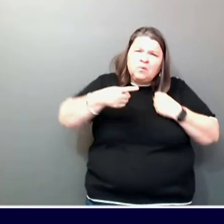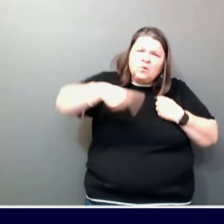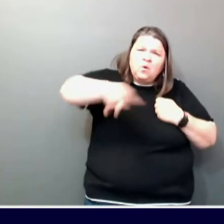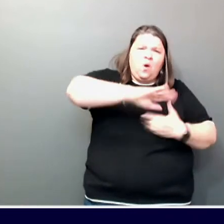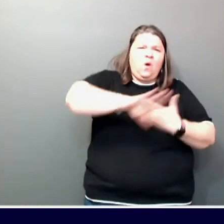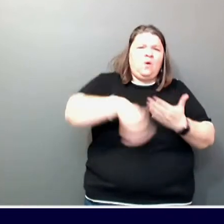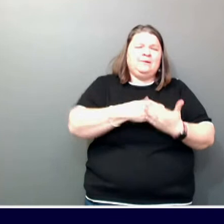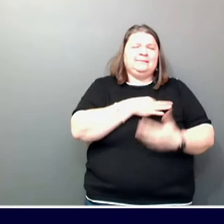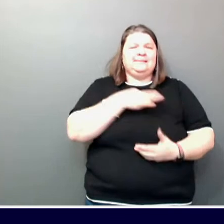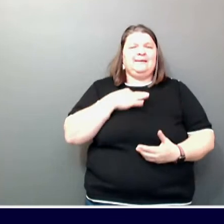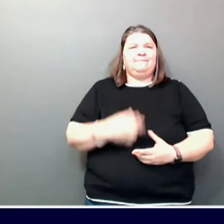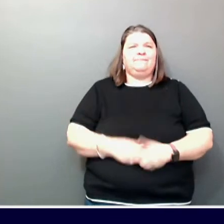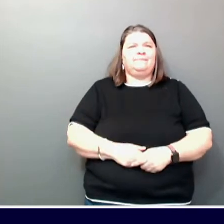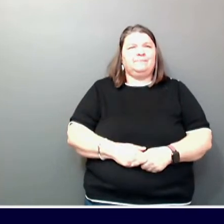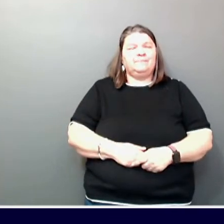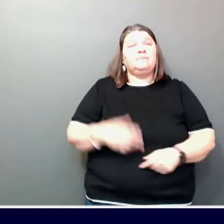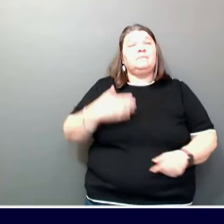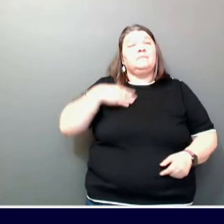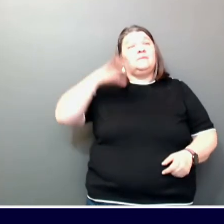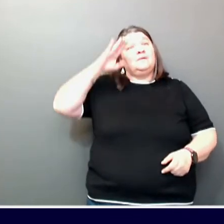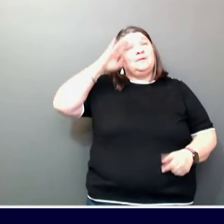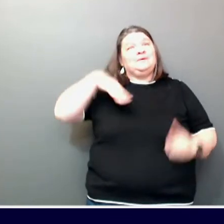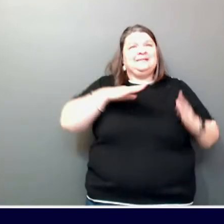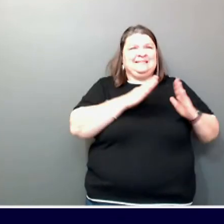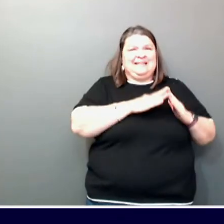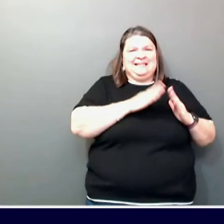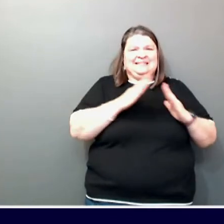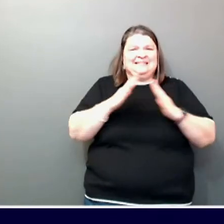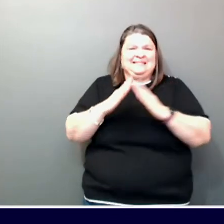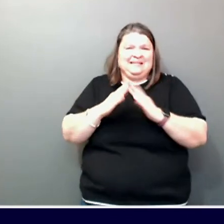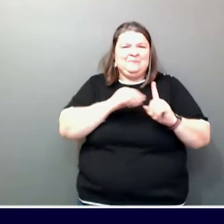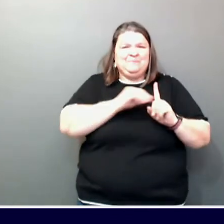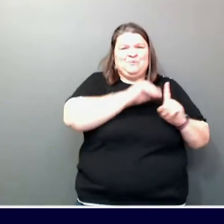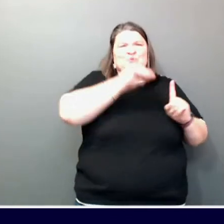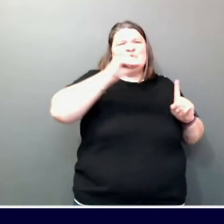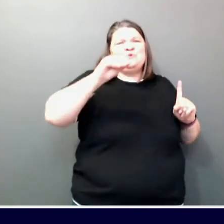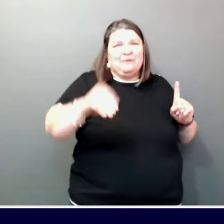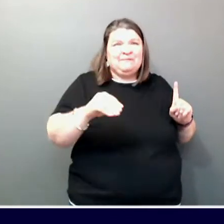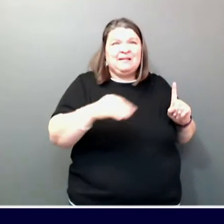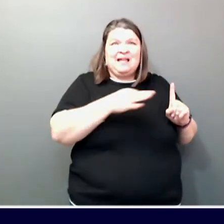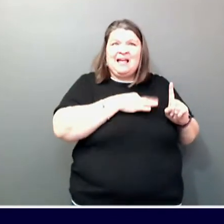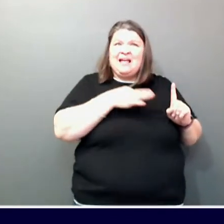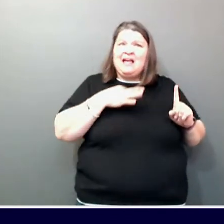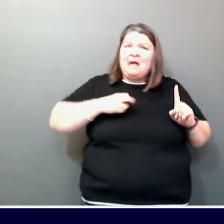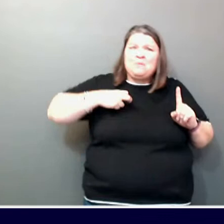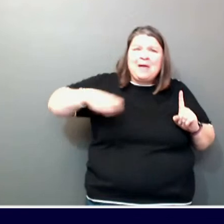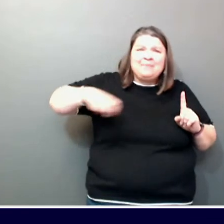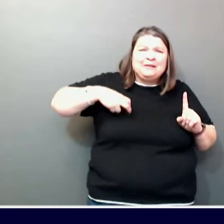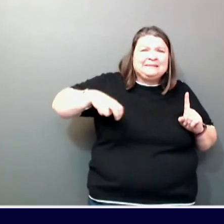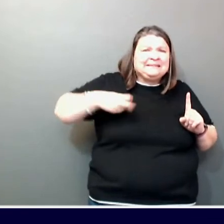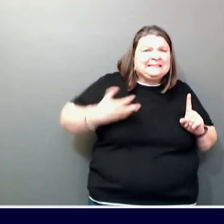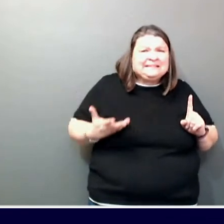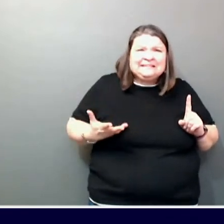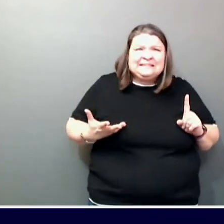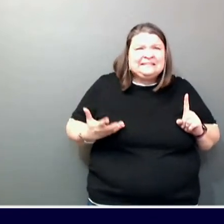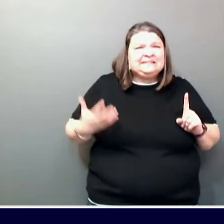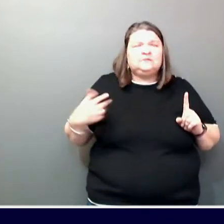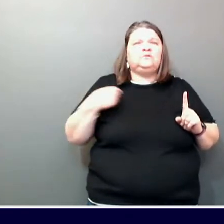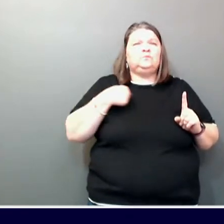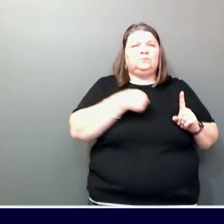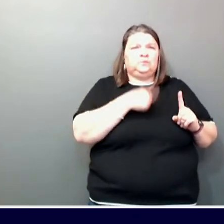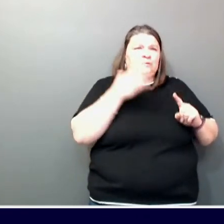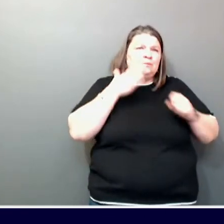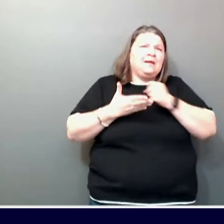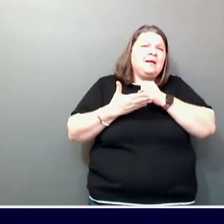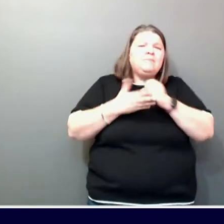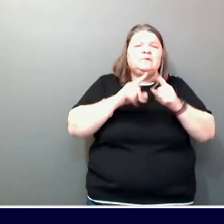So the short answer is we are neither shutting down the office, we're moving the building, and we value every single